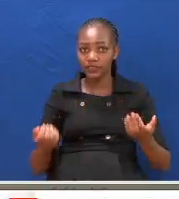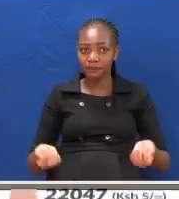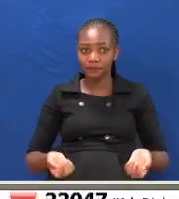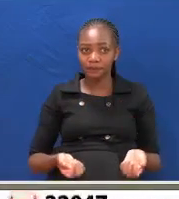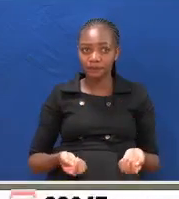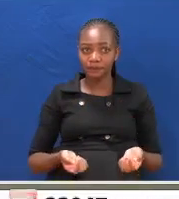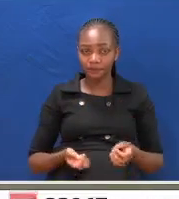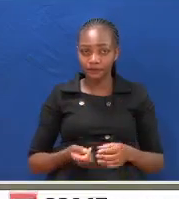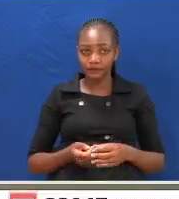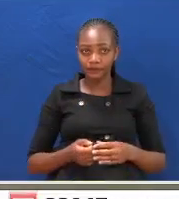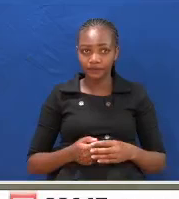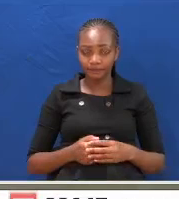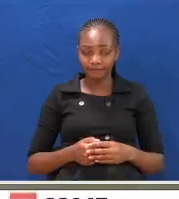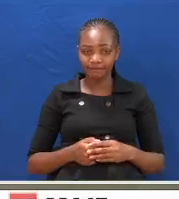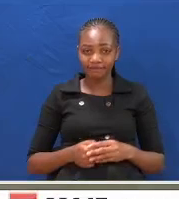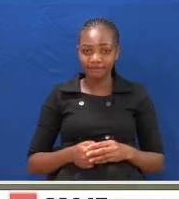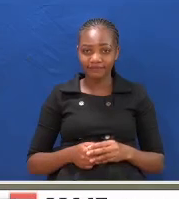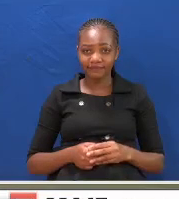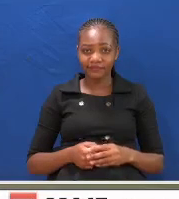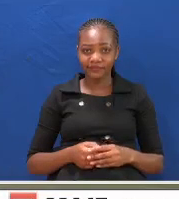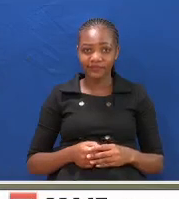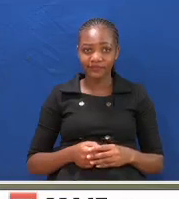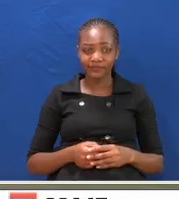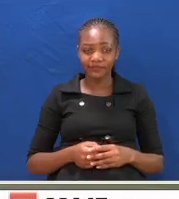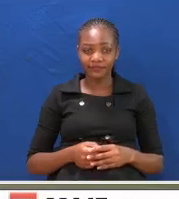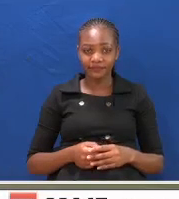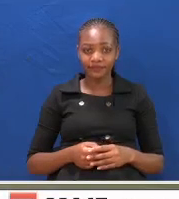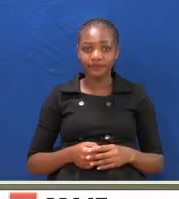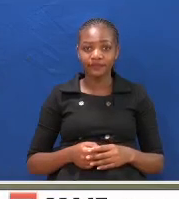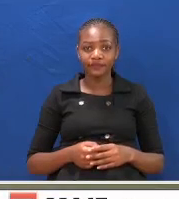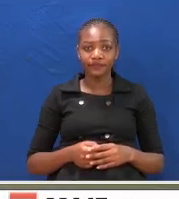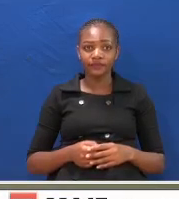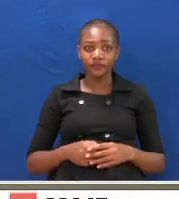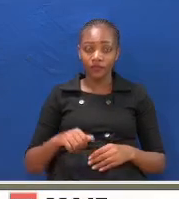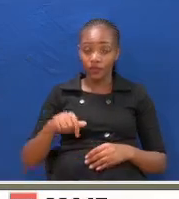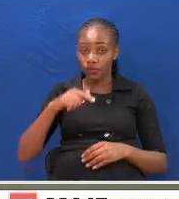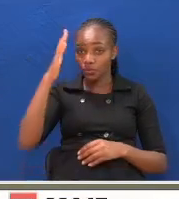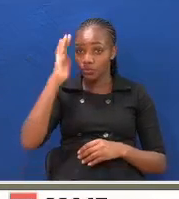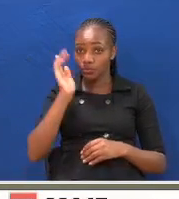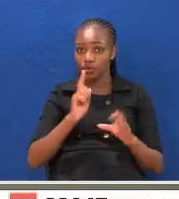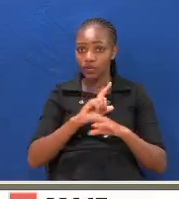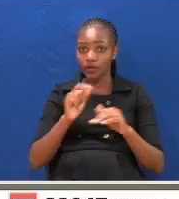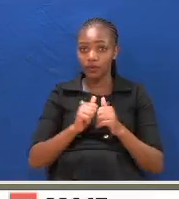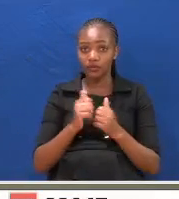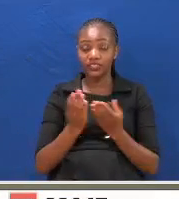Shabashina Oloitipiti, a long-serving cabinet minister.